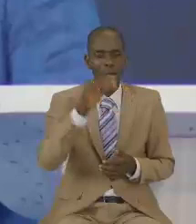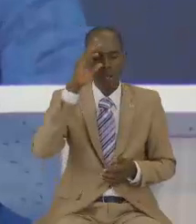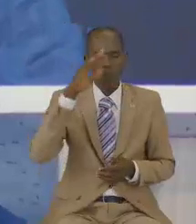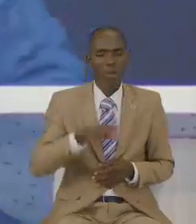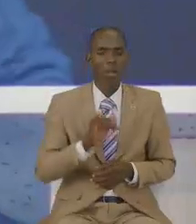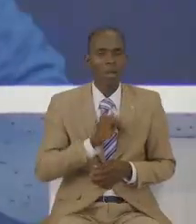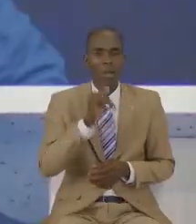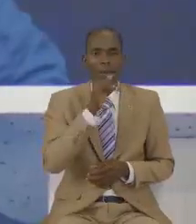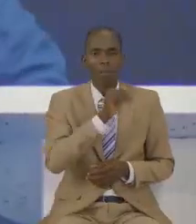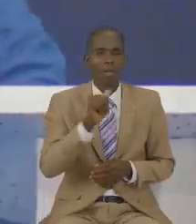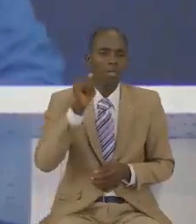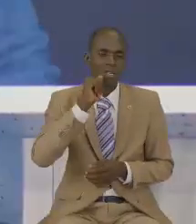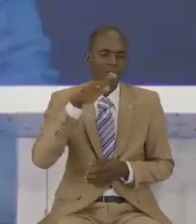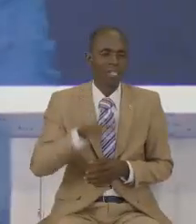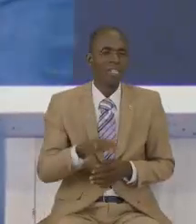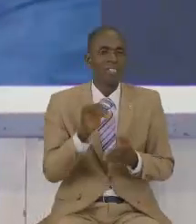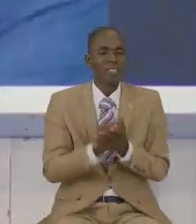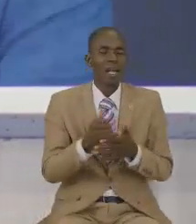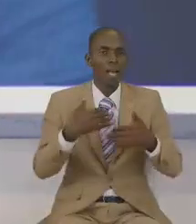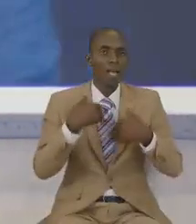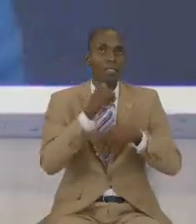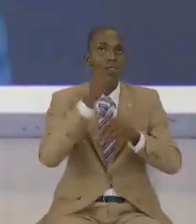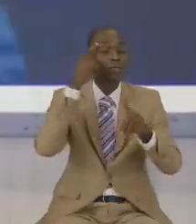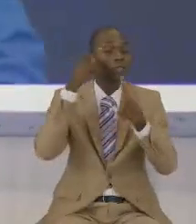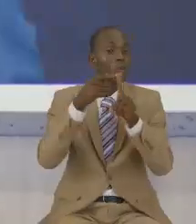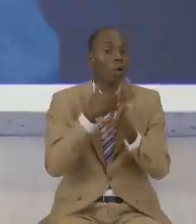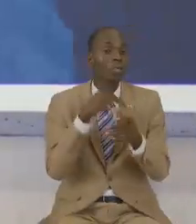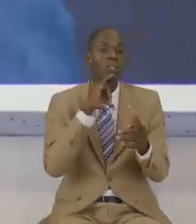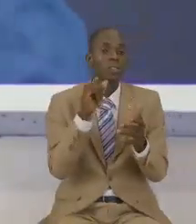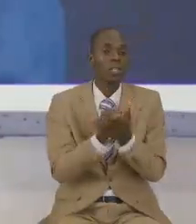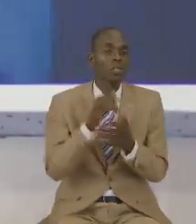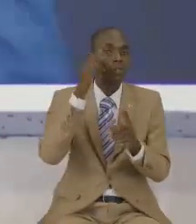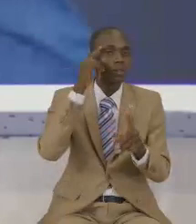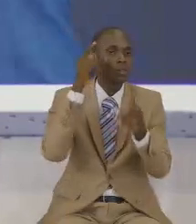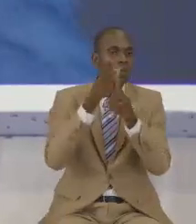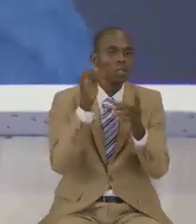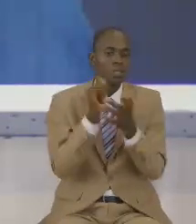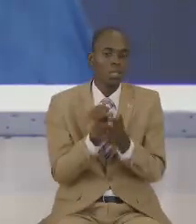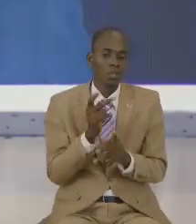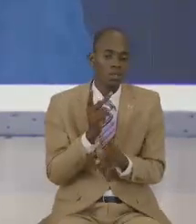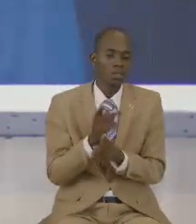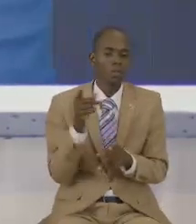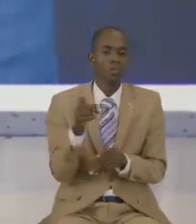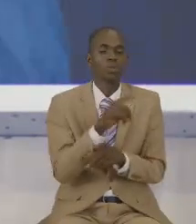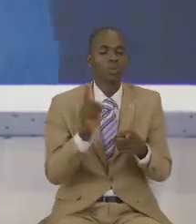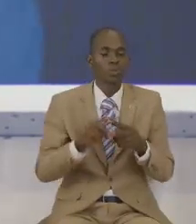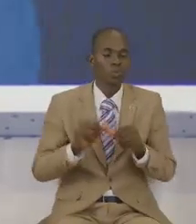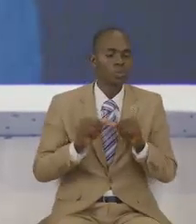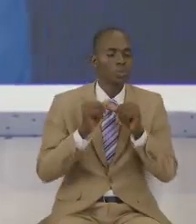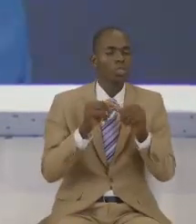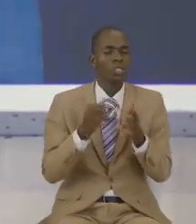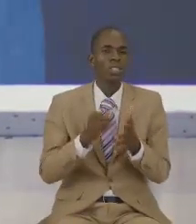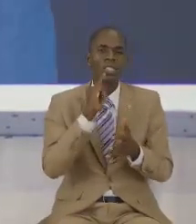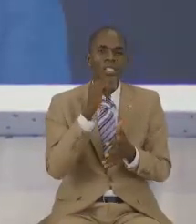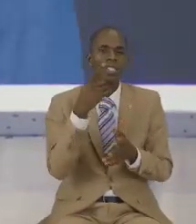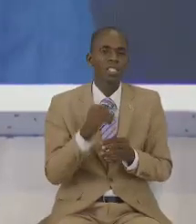a girl that has a goal. And it is the goal that keeps you walking. It's the goal